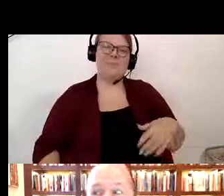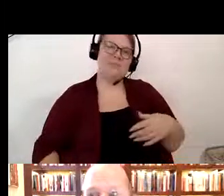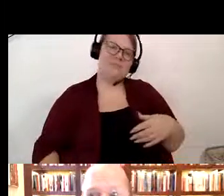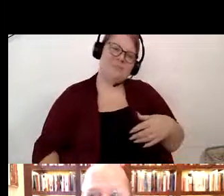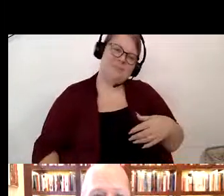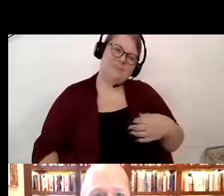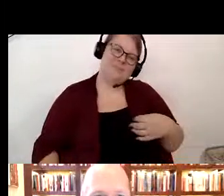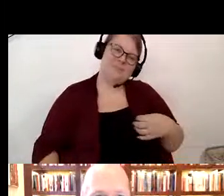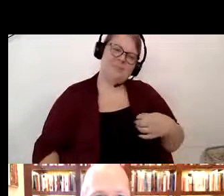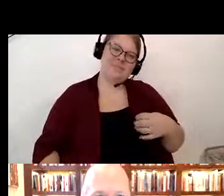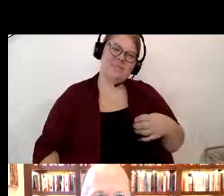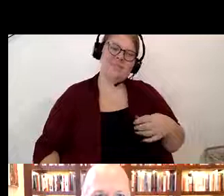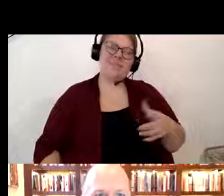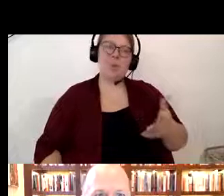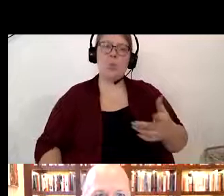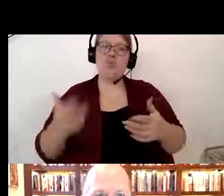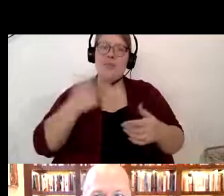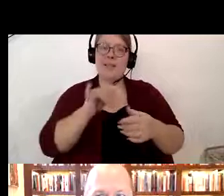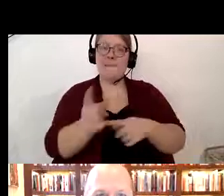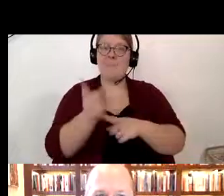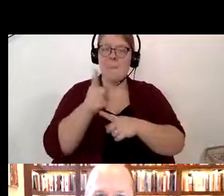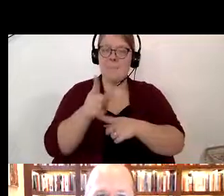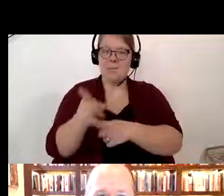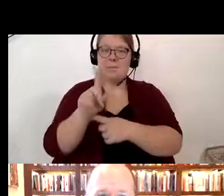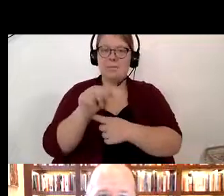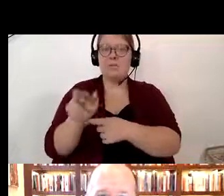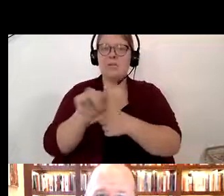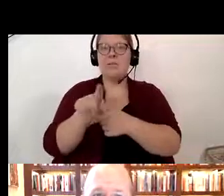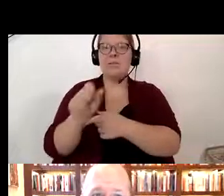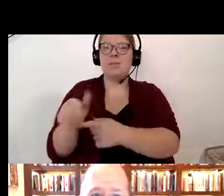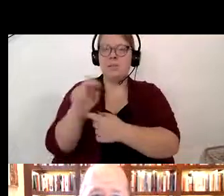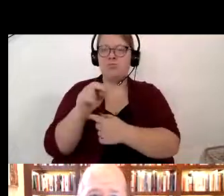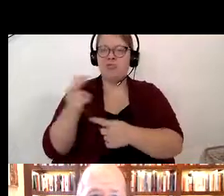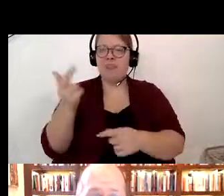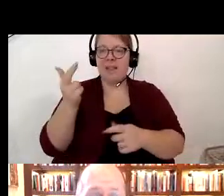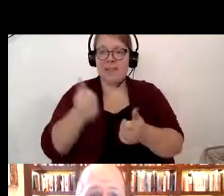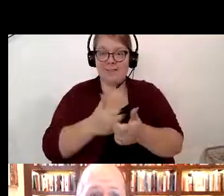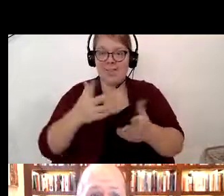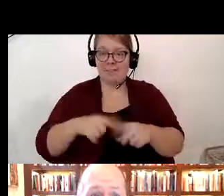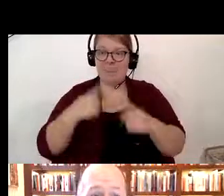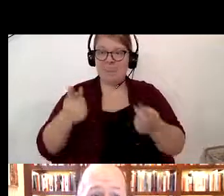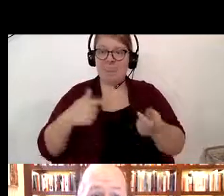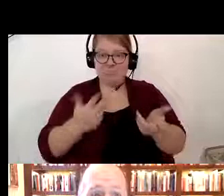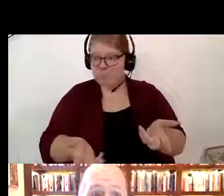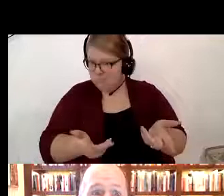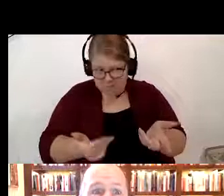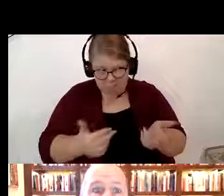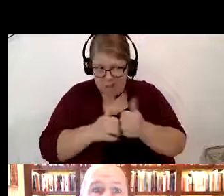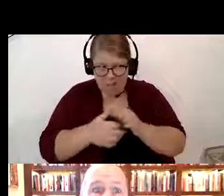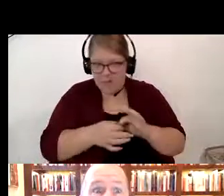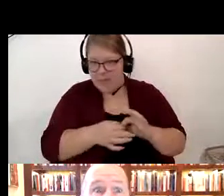that moment where Daniel-san realizes how all of this stuff that he didn't understand, how it related to